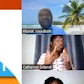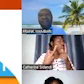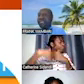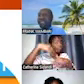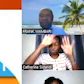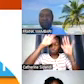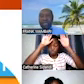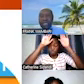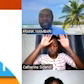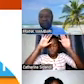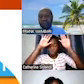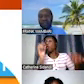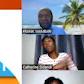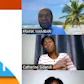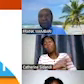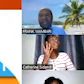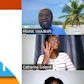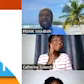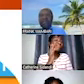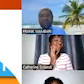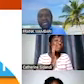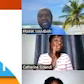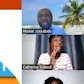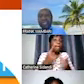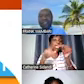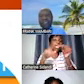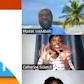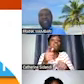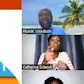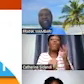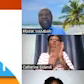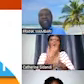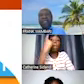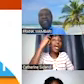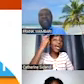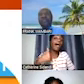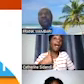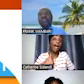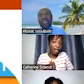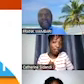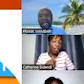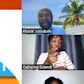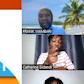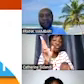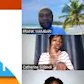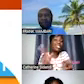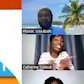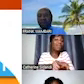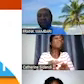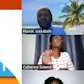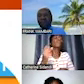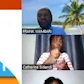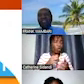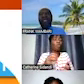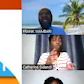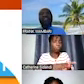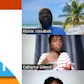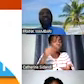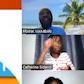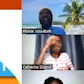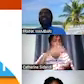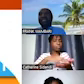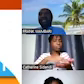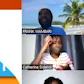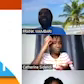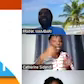they are complaining. But when you have a growth mindset, you use that as a learning curve to move on and to say, the